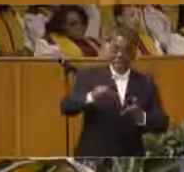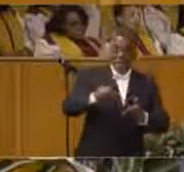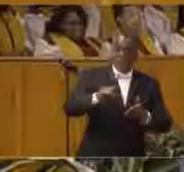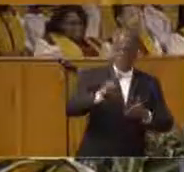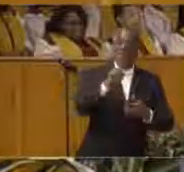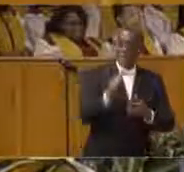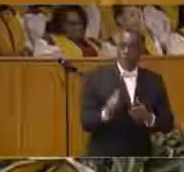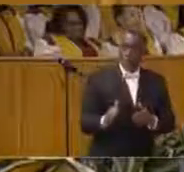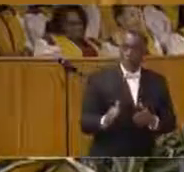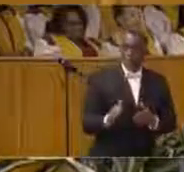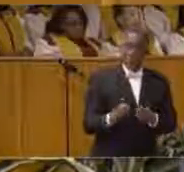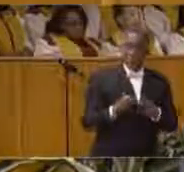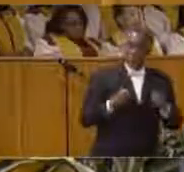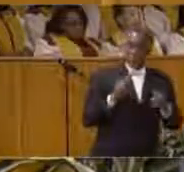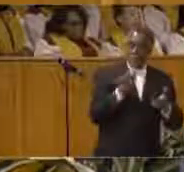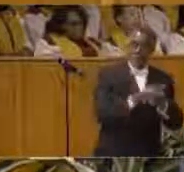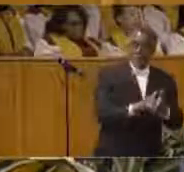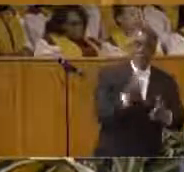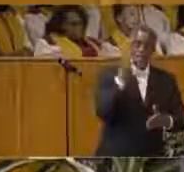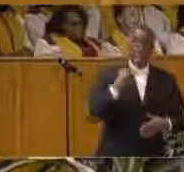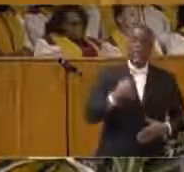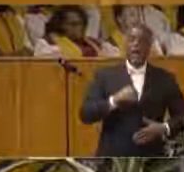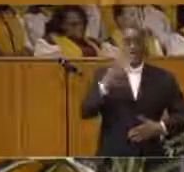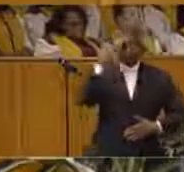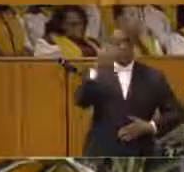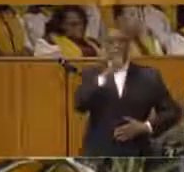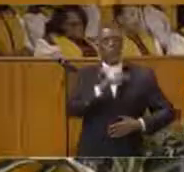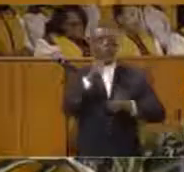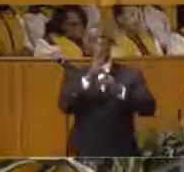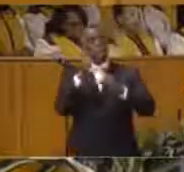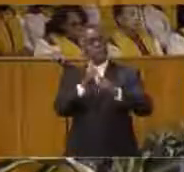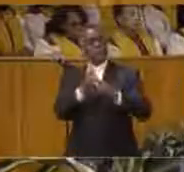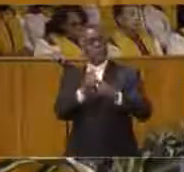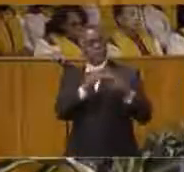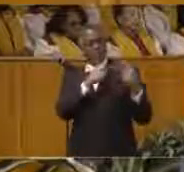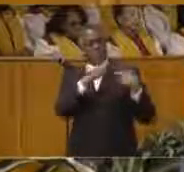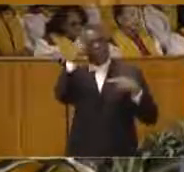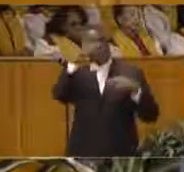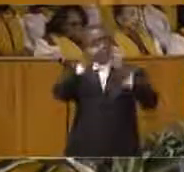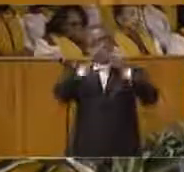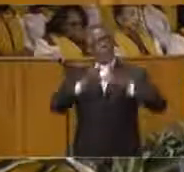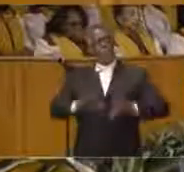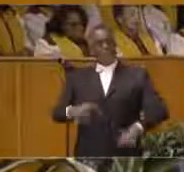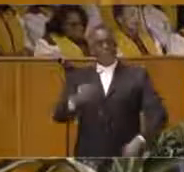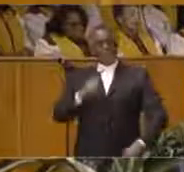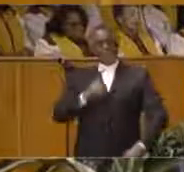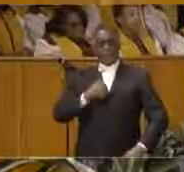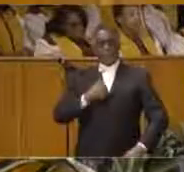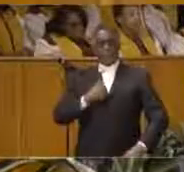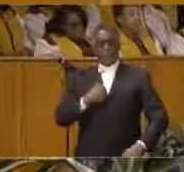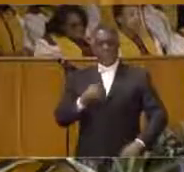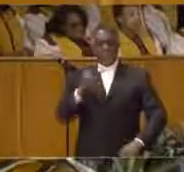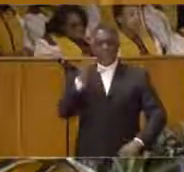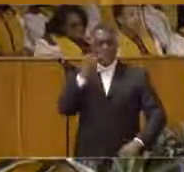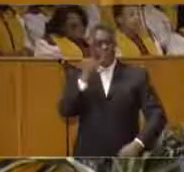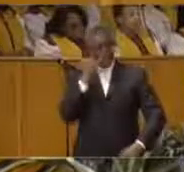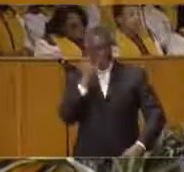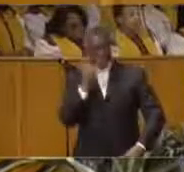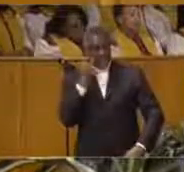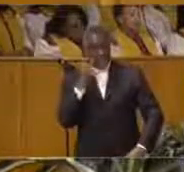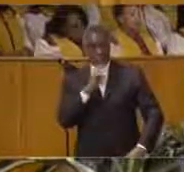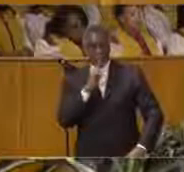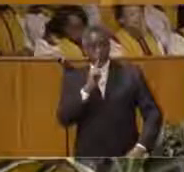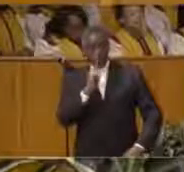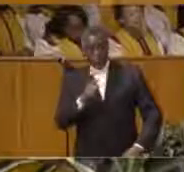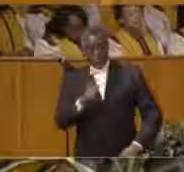it. Because if I know the Lord is responsible for blessing me with what I need, if God is true that he will go